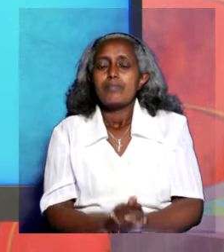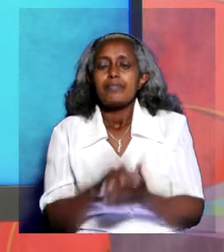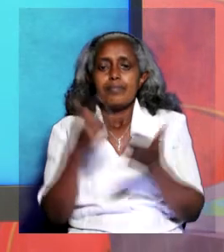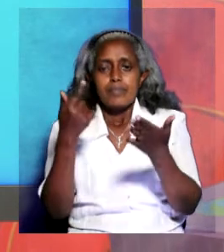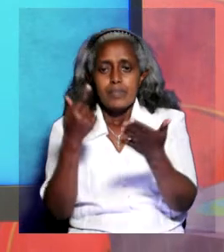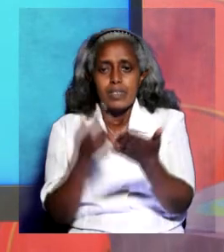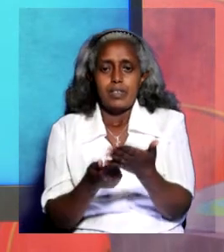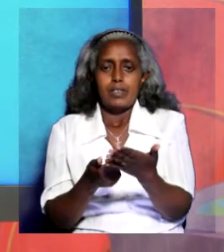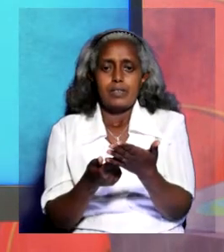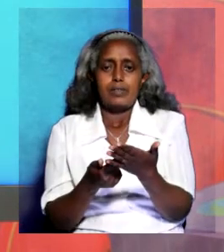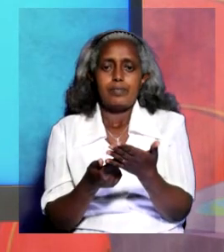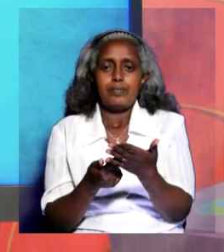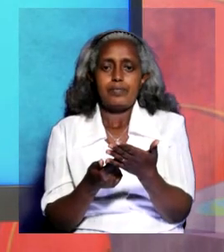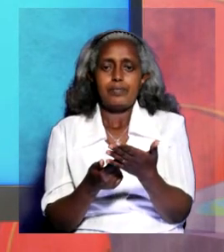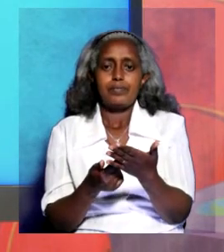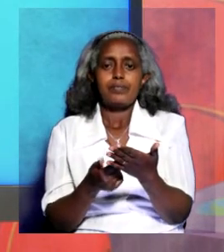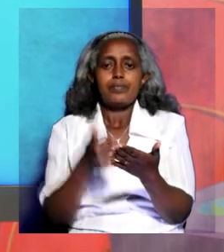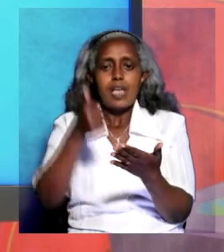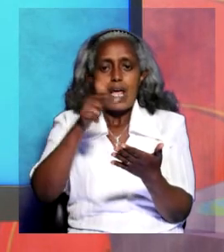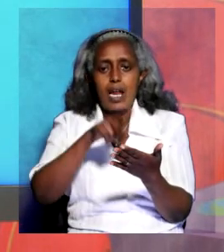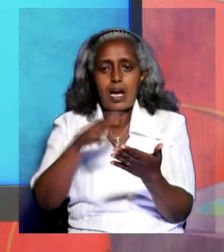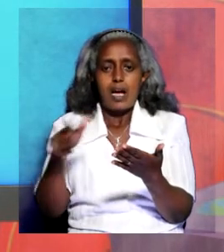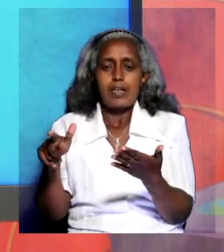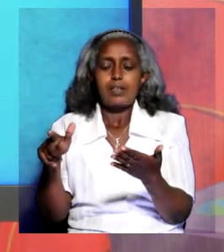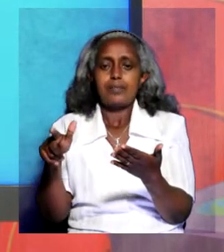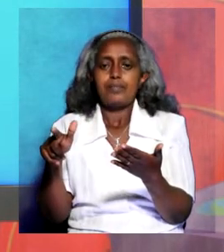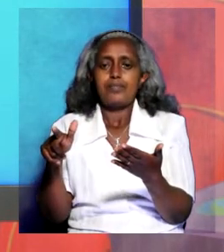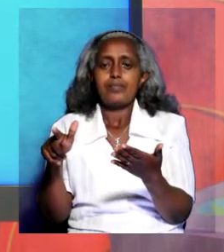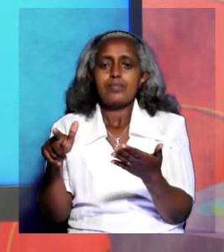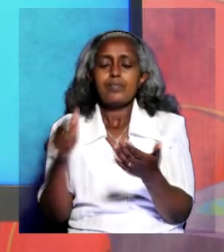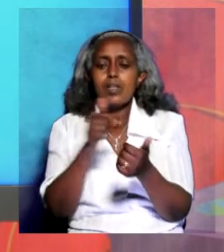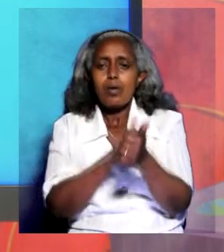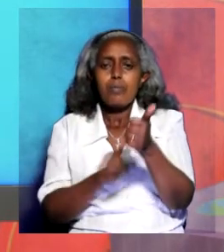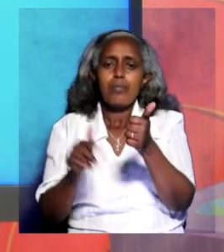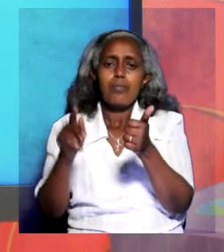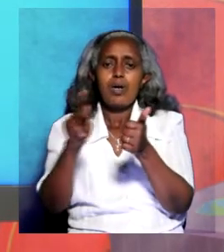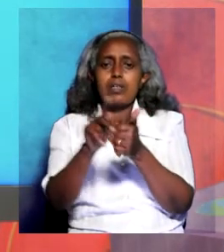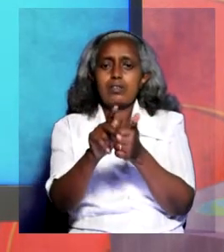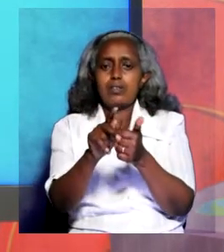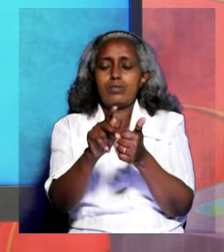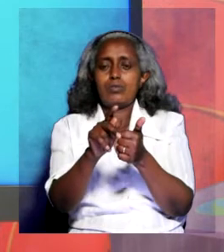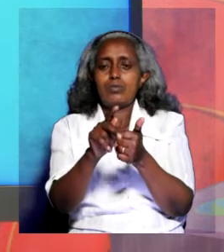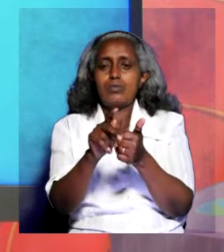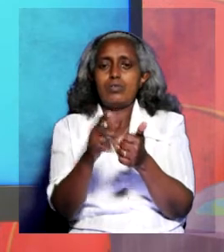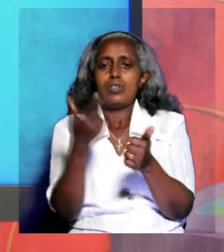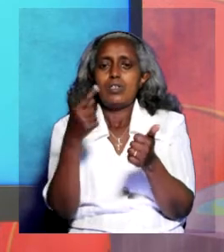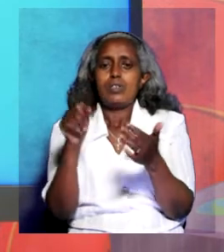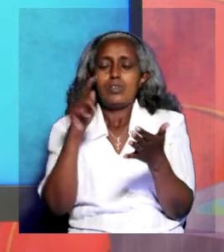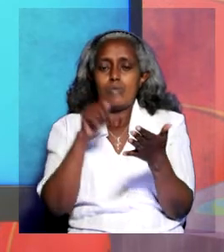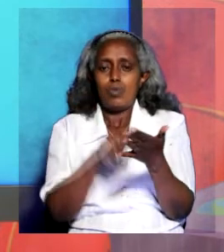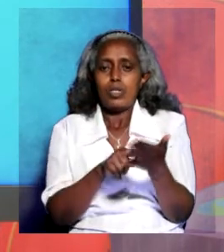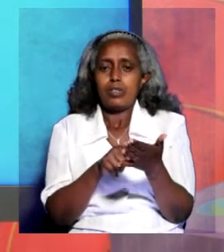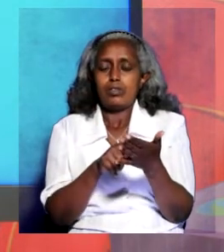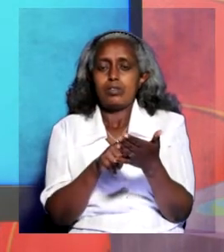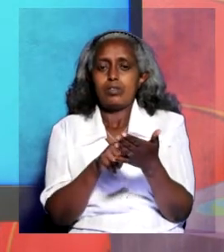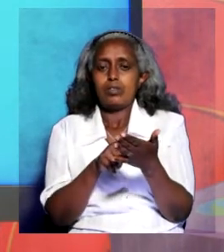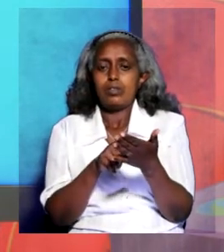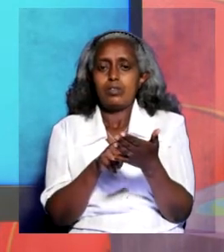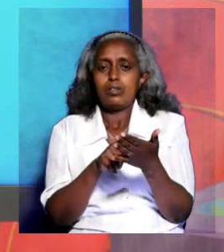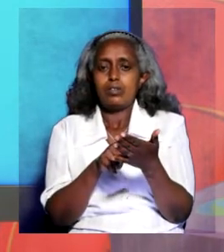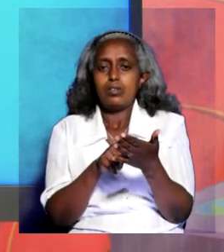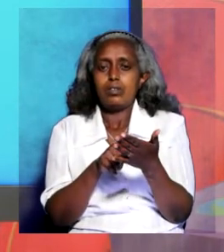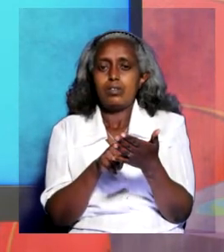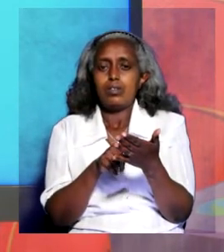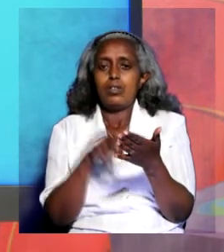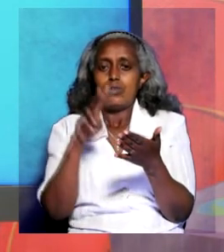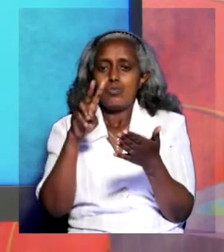Here, a line passing through the points